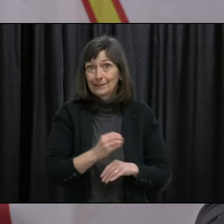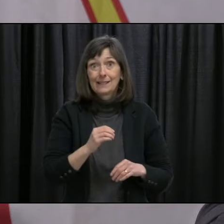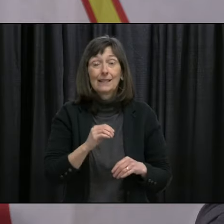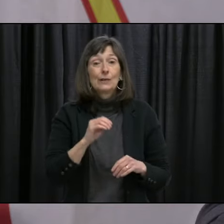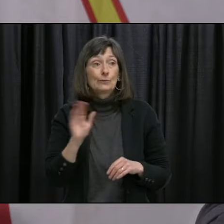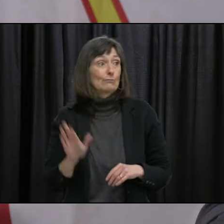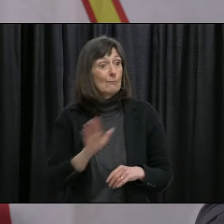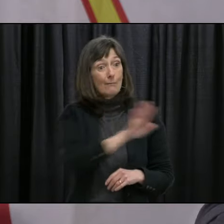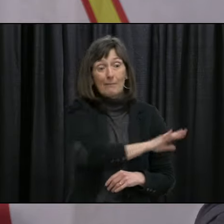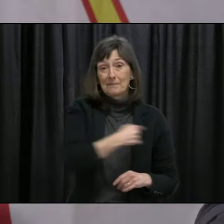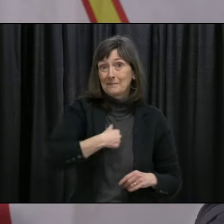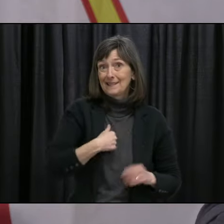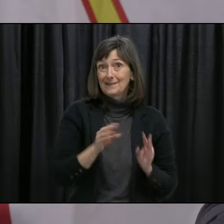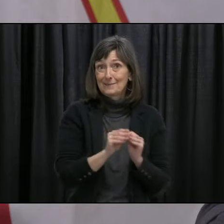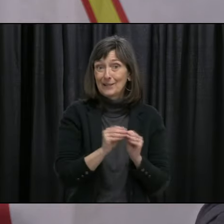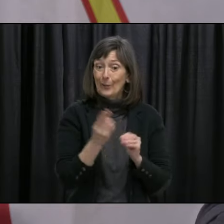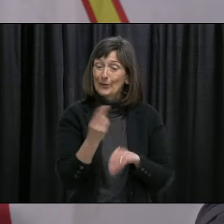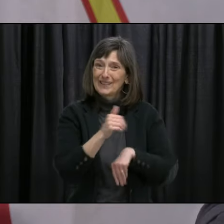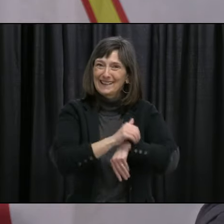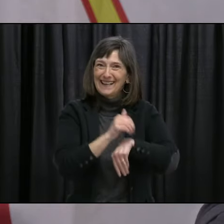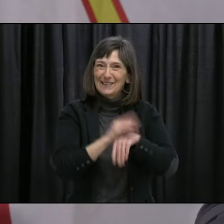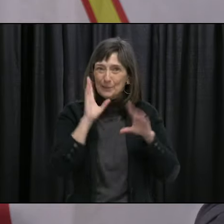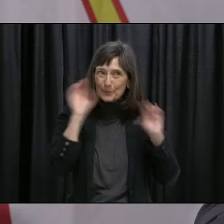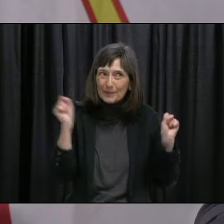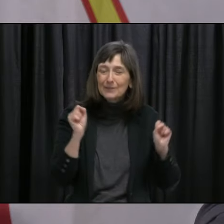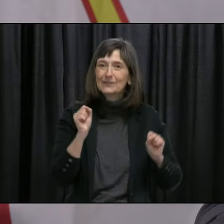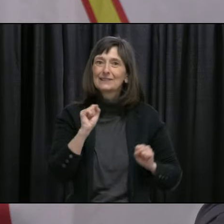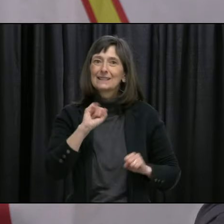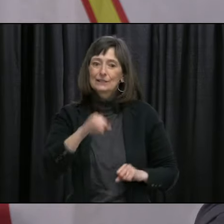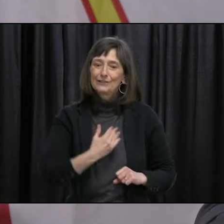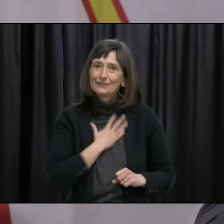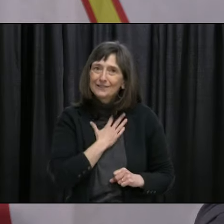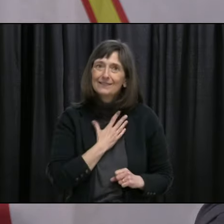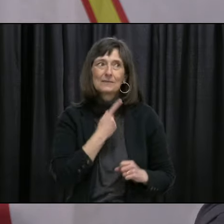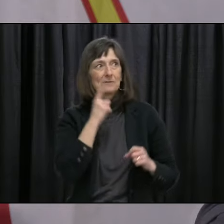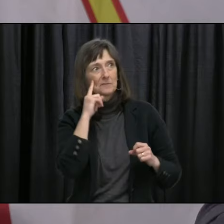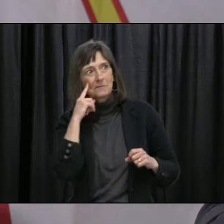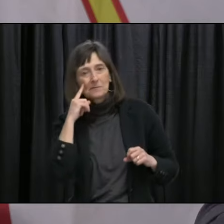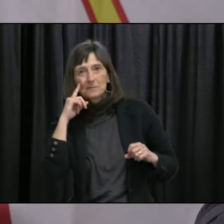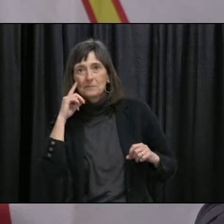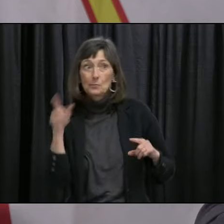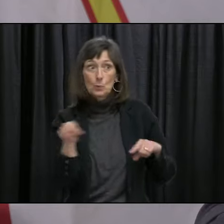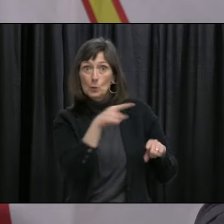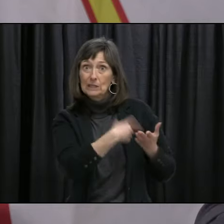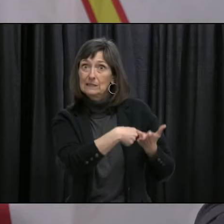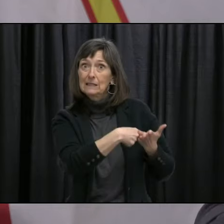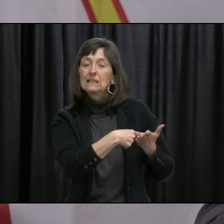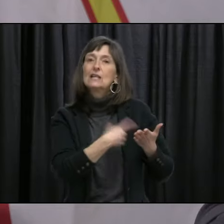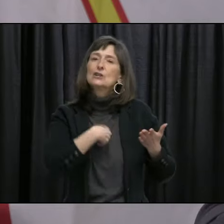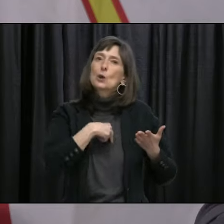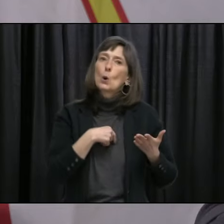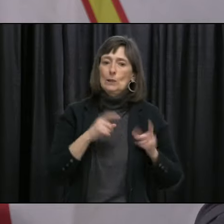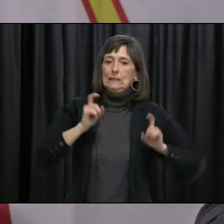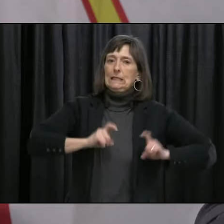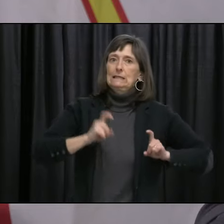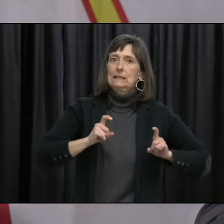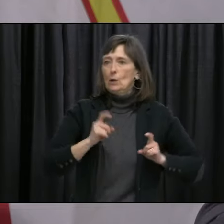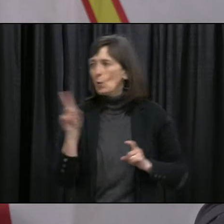Minister and other premiers. So the capacity to test is what's leading most of the discussion in recent